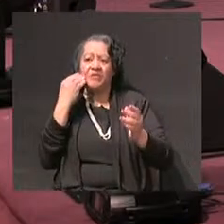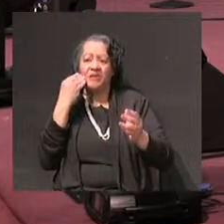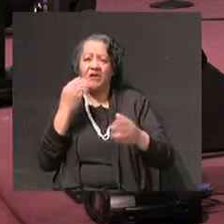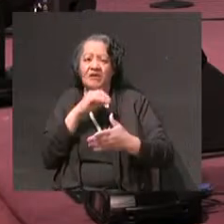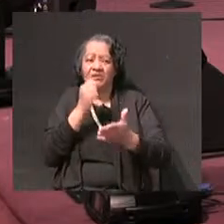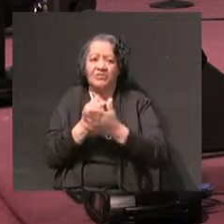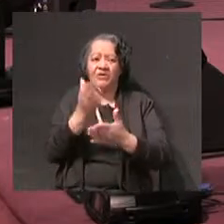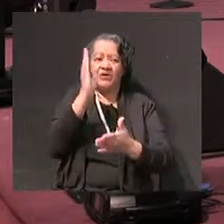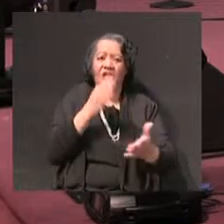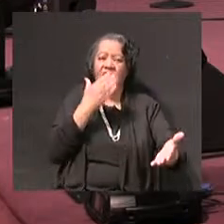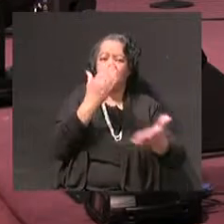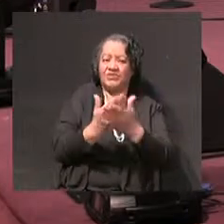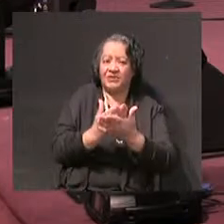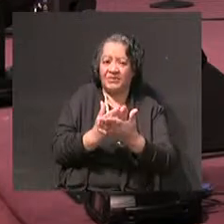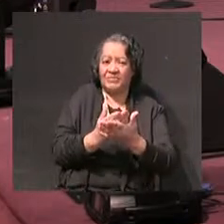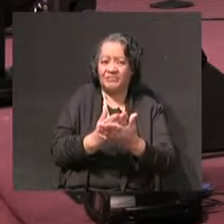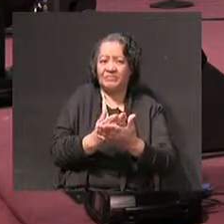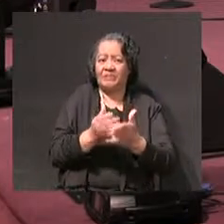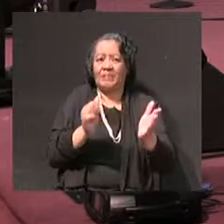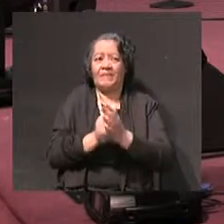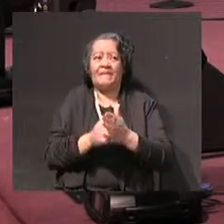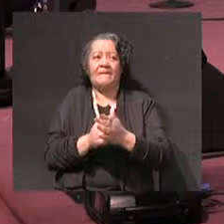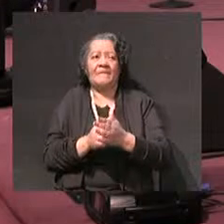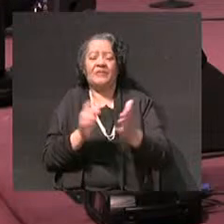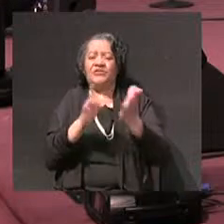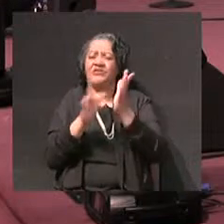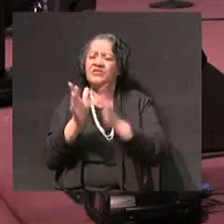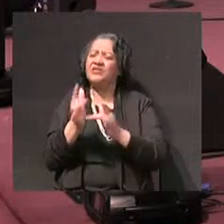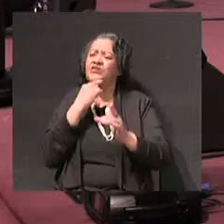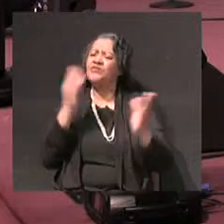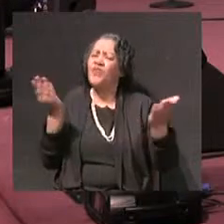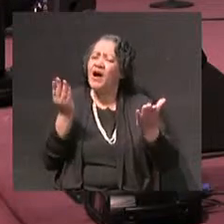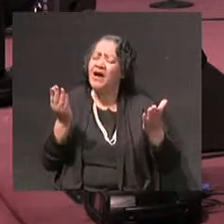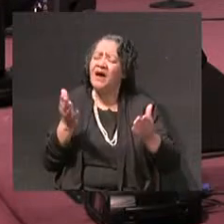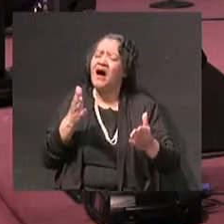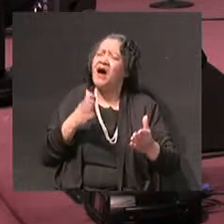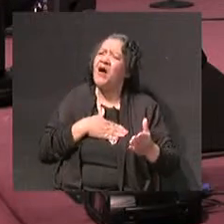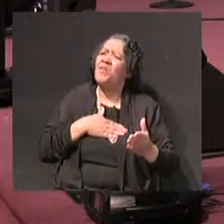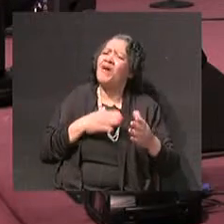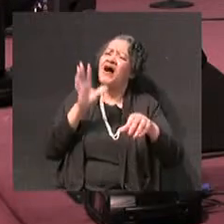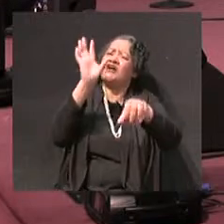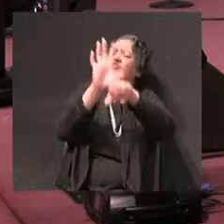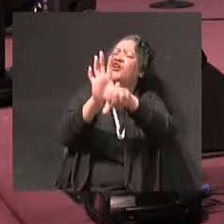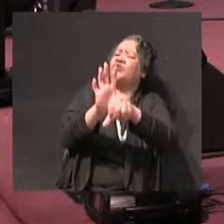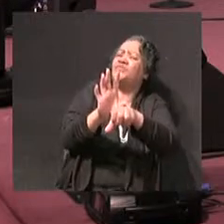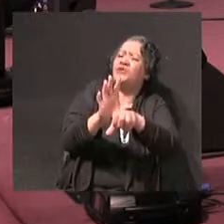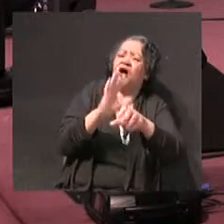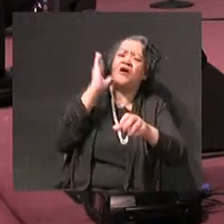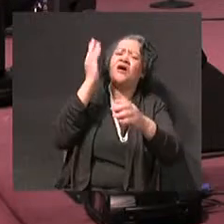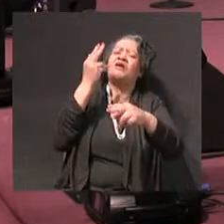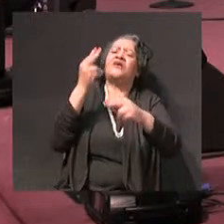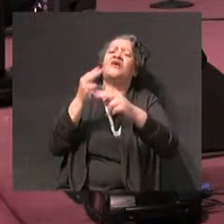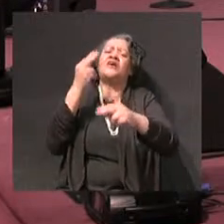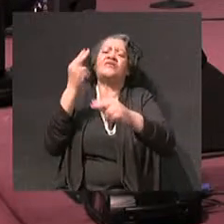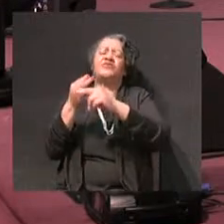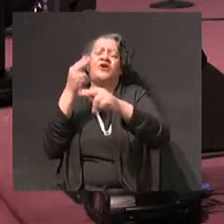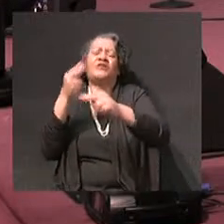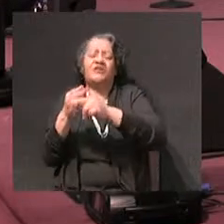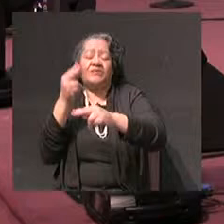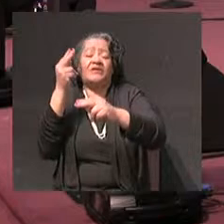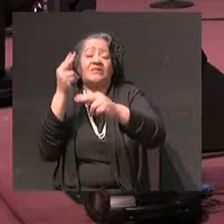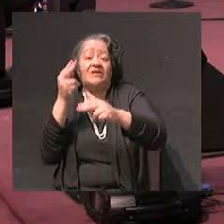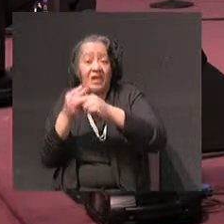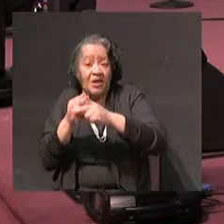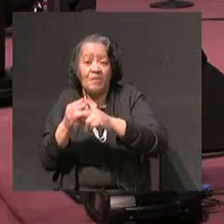Amen. God is good. Here's what Jesus said. Jesus said that my house shall be called a house of prayer for all